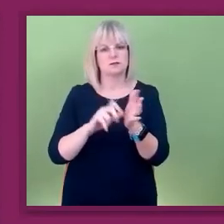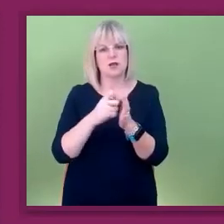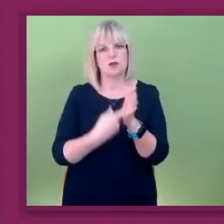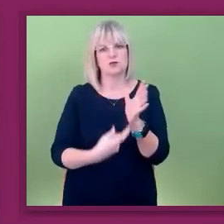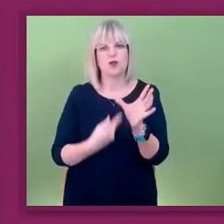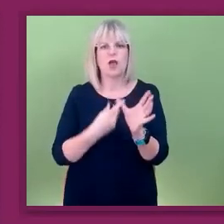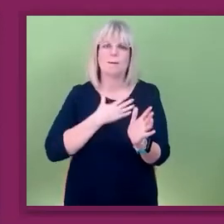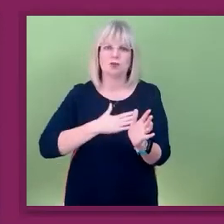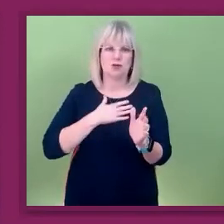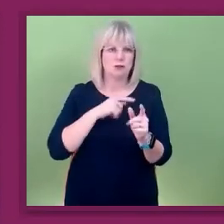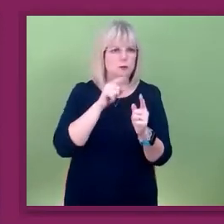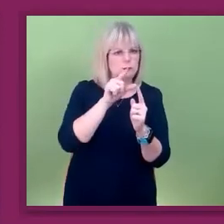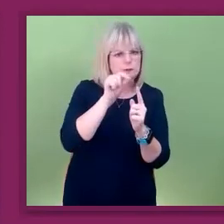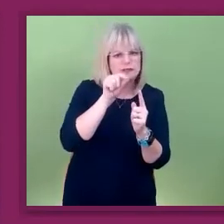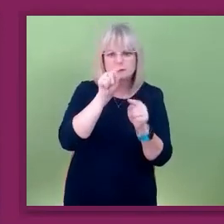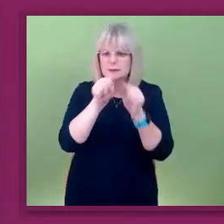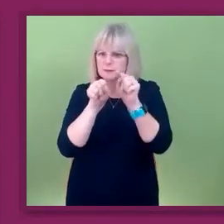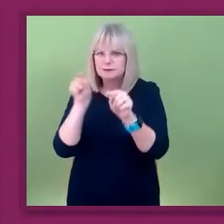ladies.